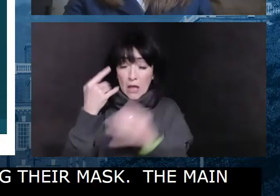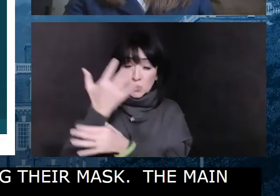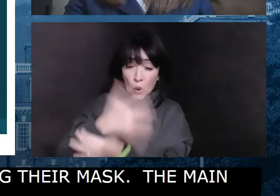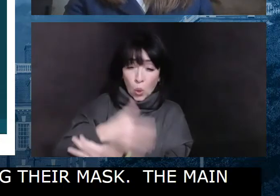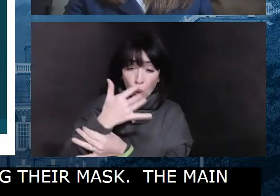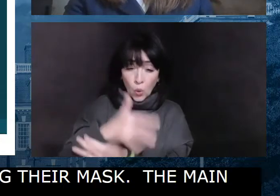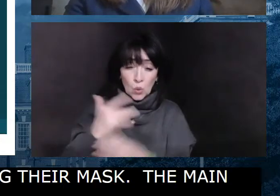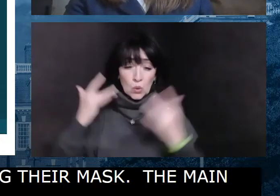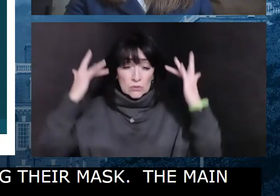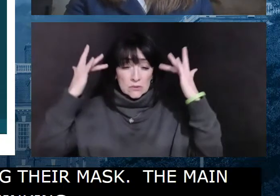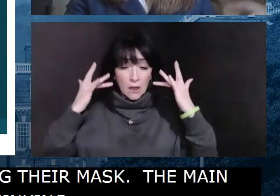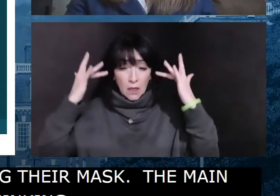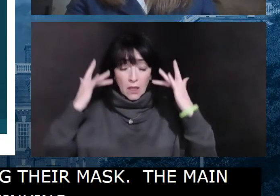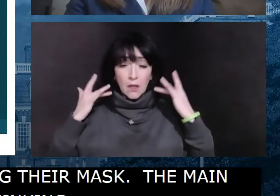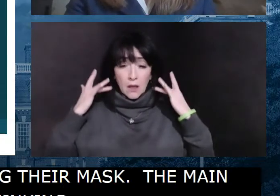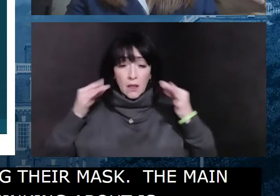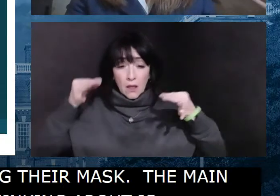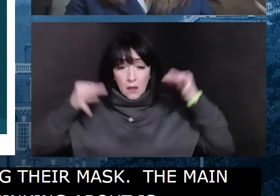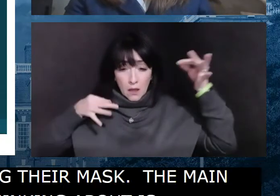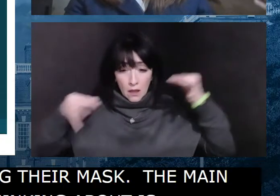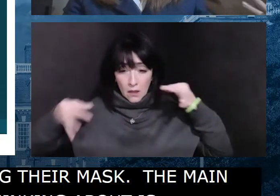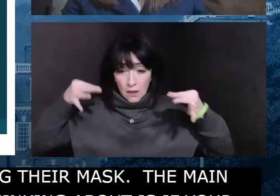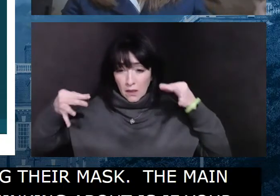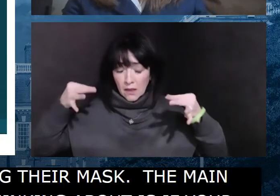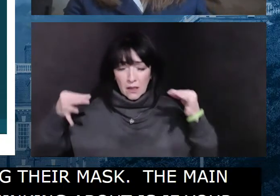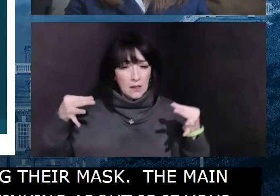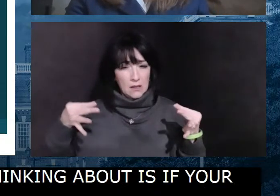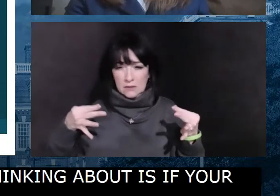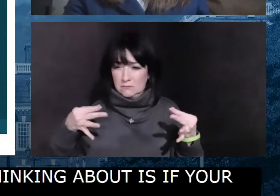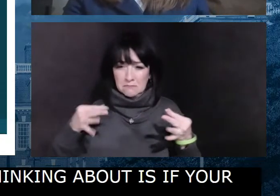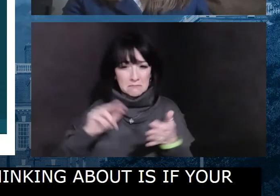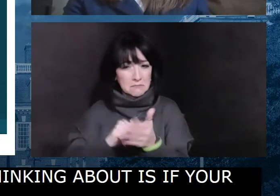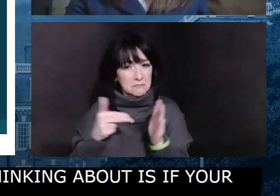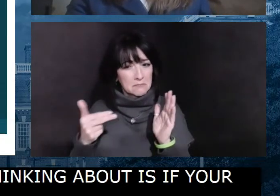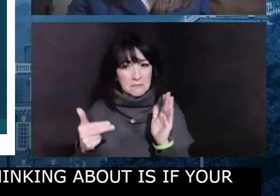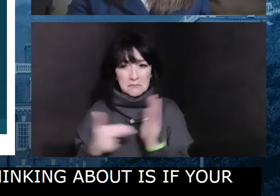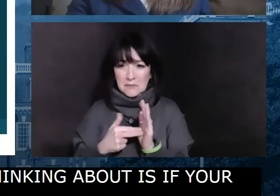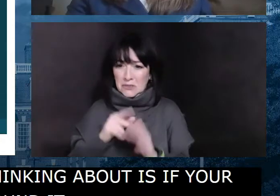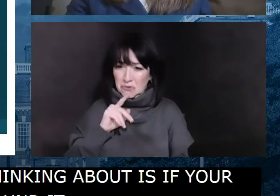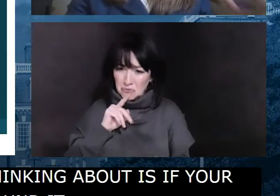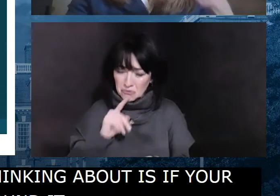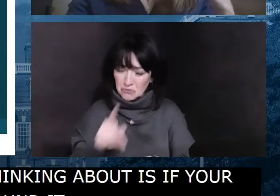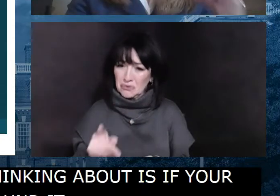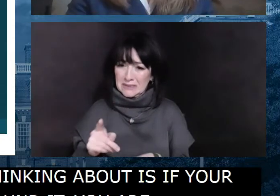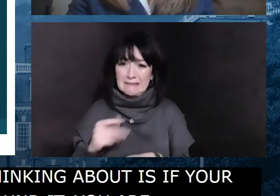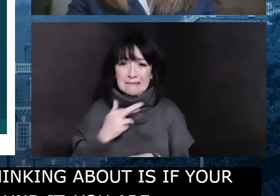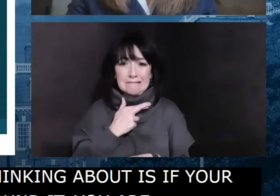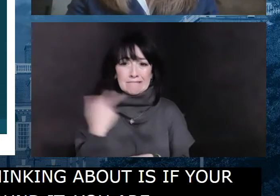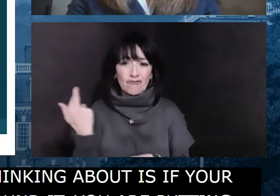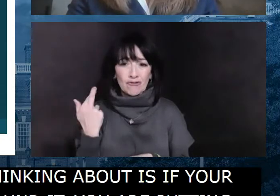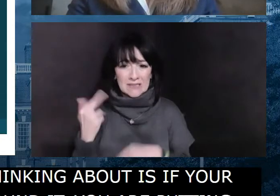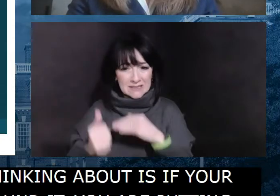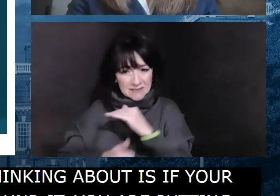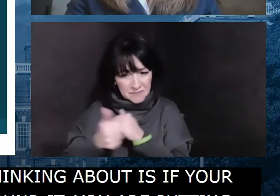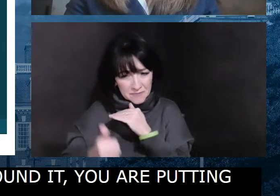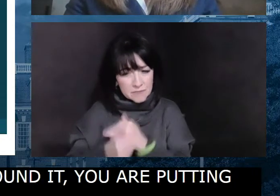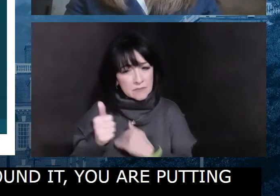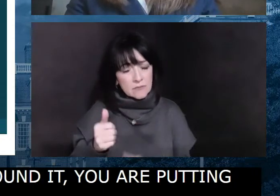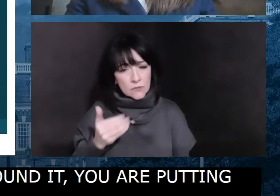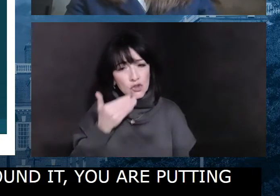it, you're putting yourself and others at risk. So, take a look in the mirror, see how your mask is fitting